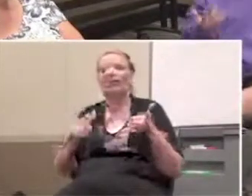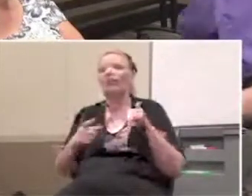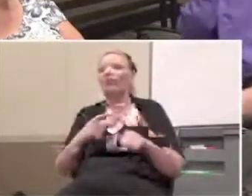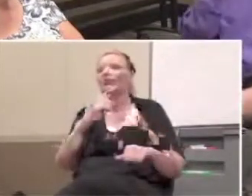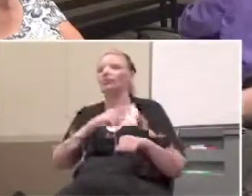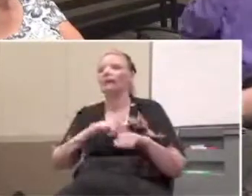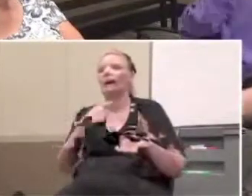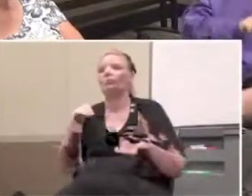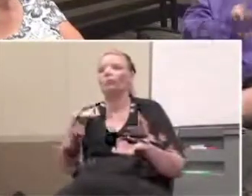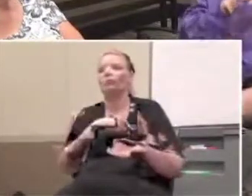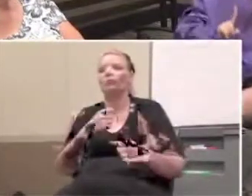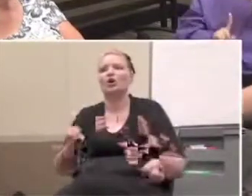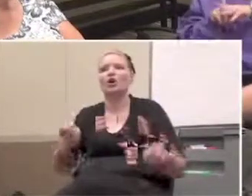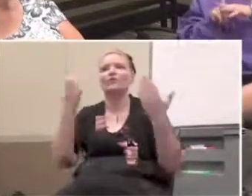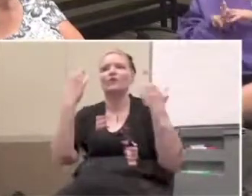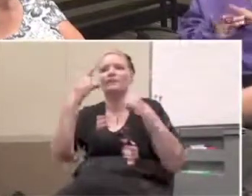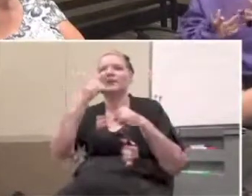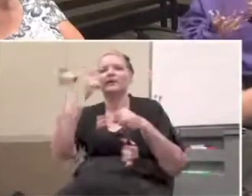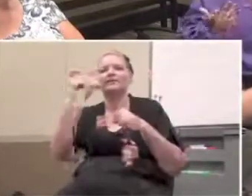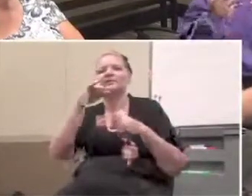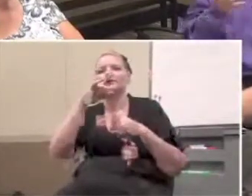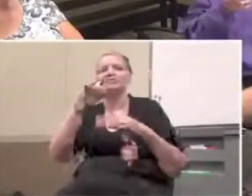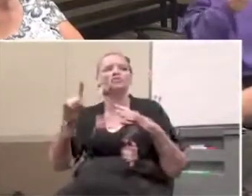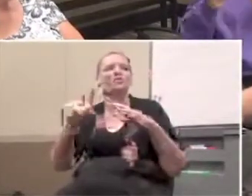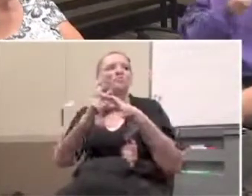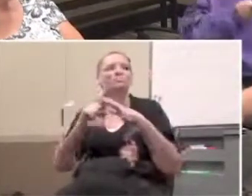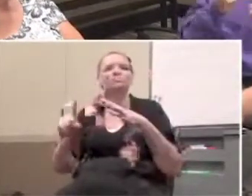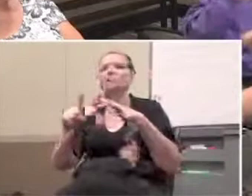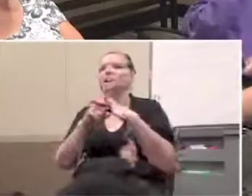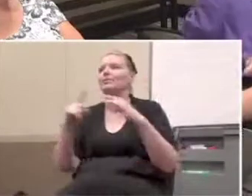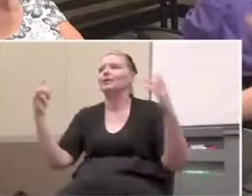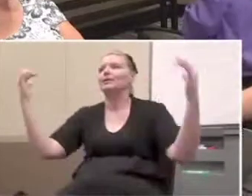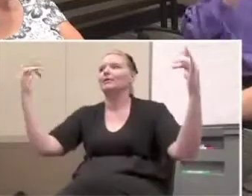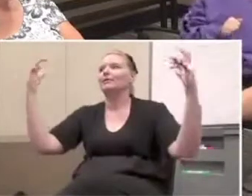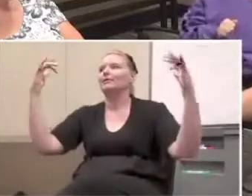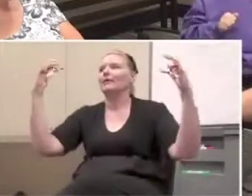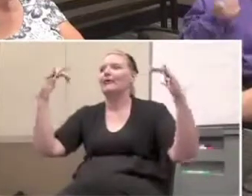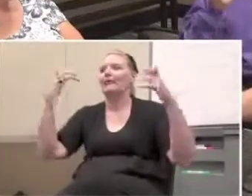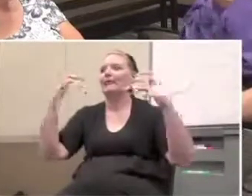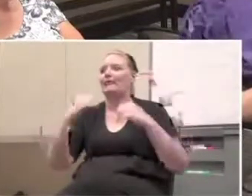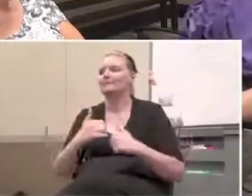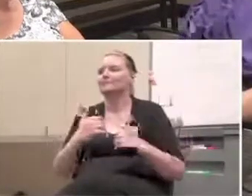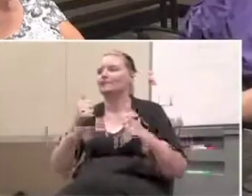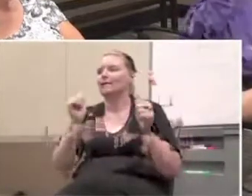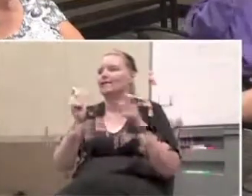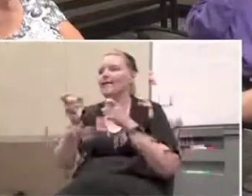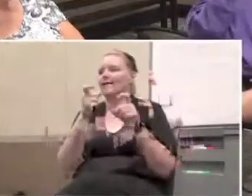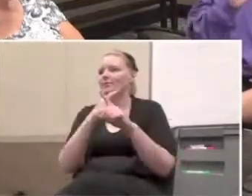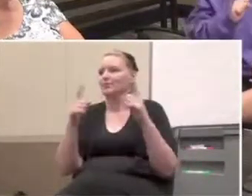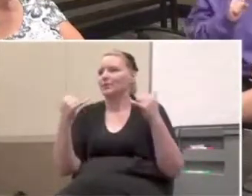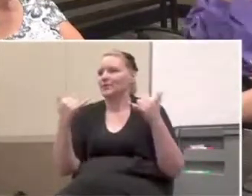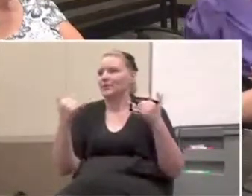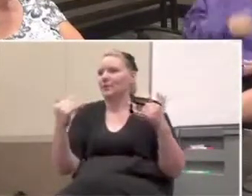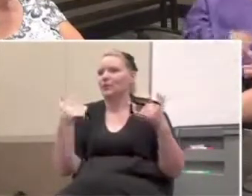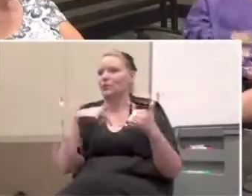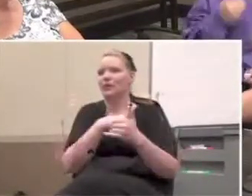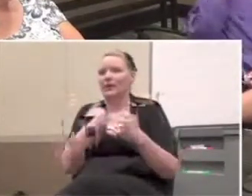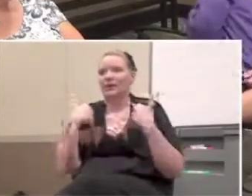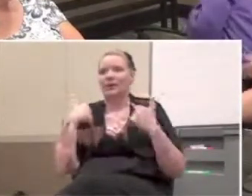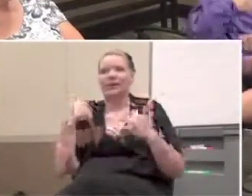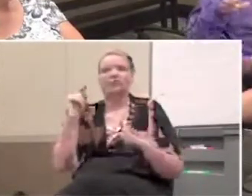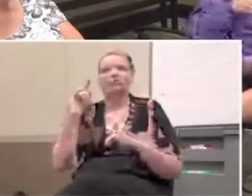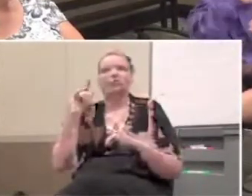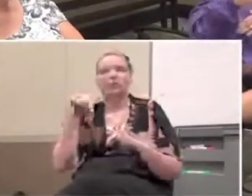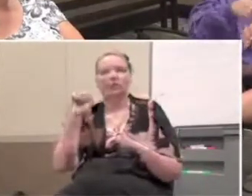we were overwhelmed because kids kept showing up. And so we tried to handle it the best we can. But now that we have tools,